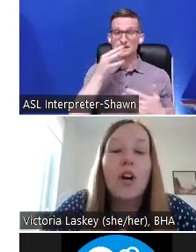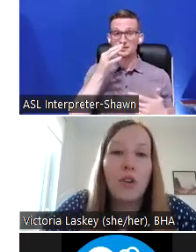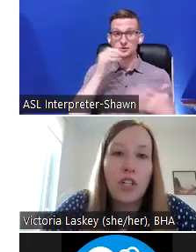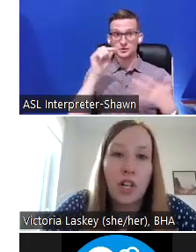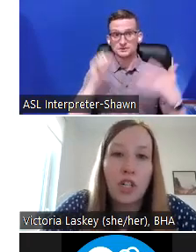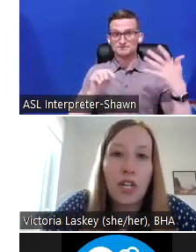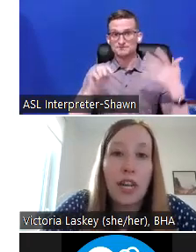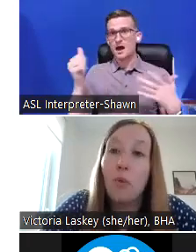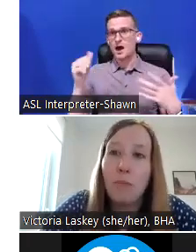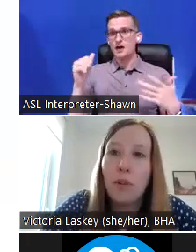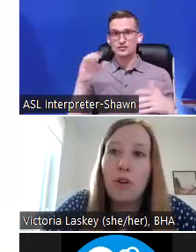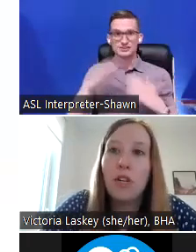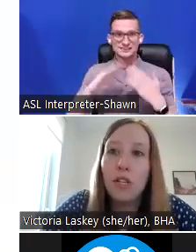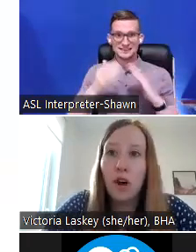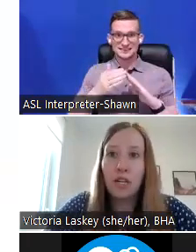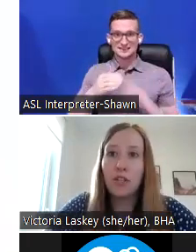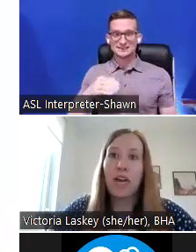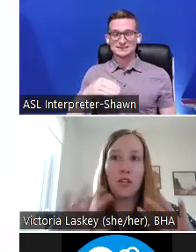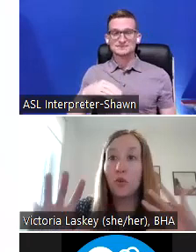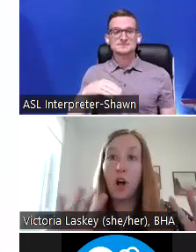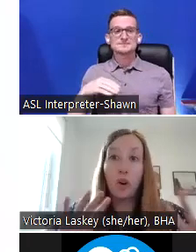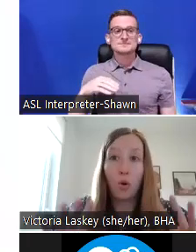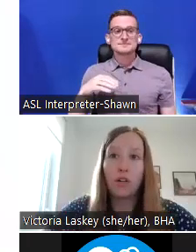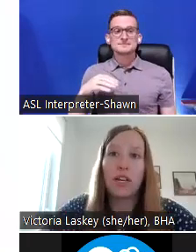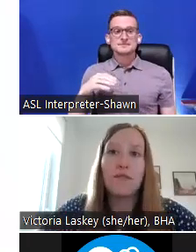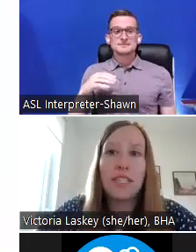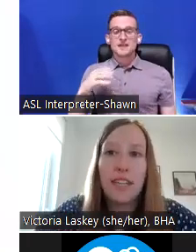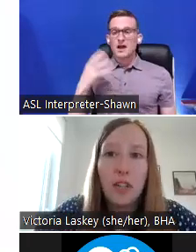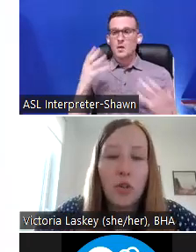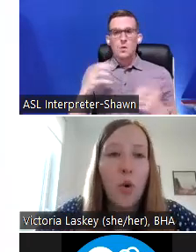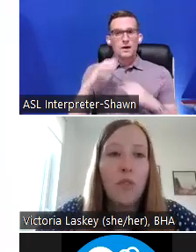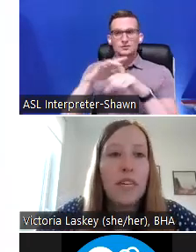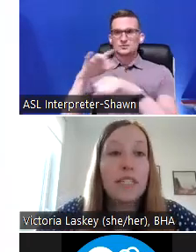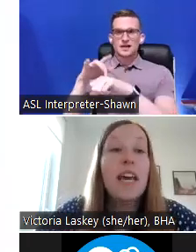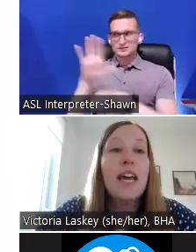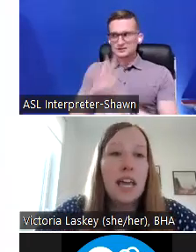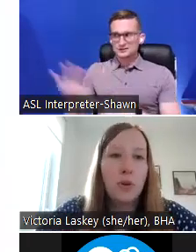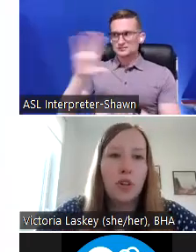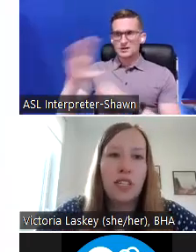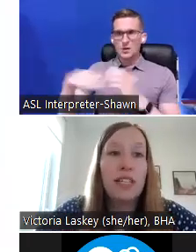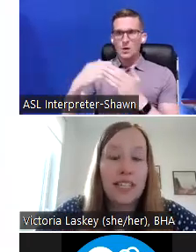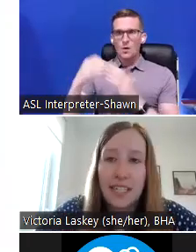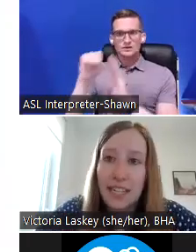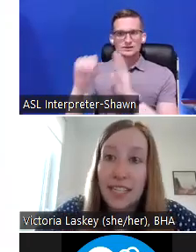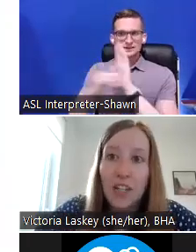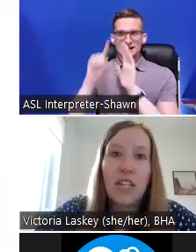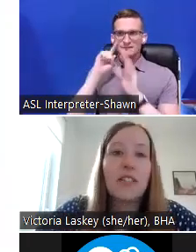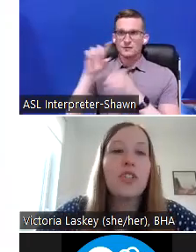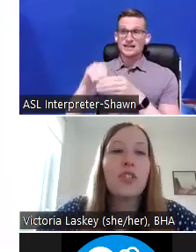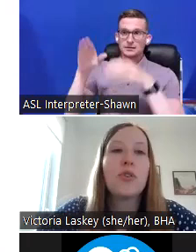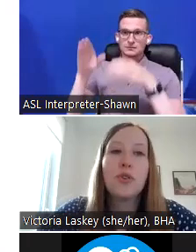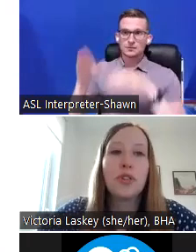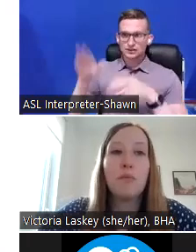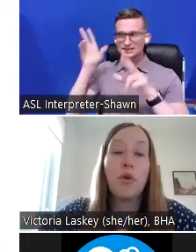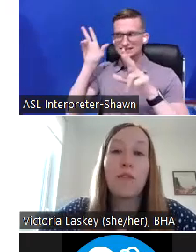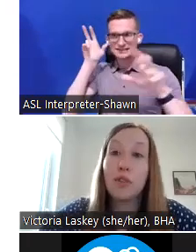Durango, Grand Junction, and Pueblo, really wanting to get to all corners of the state to hold these in-person listening sessions.